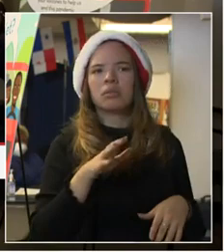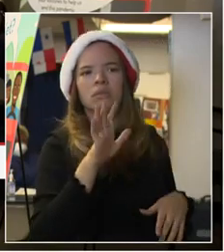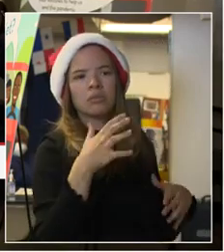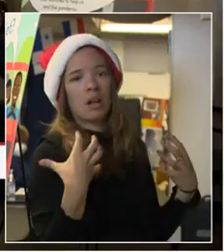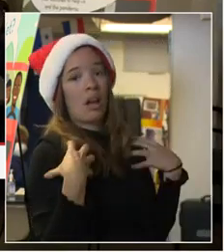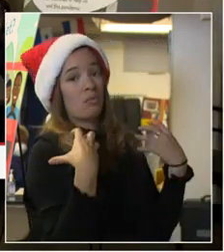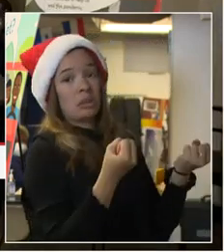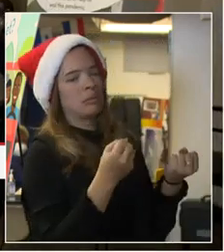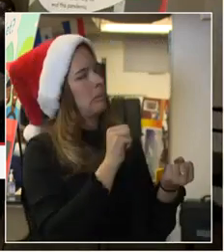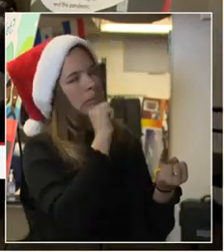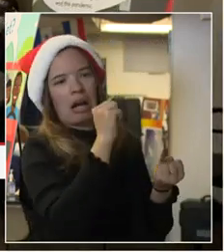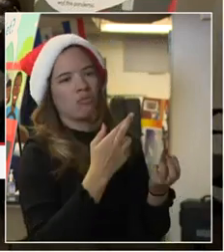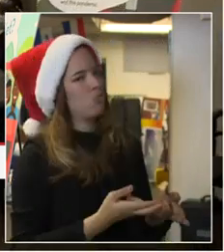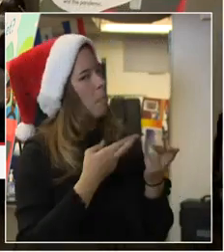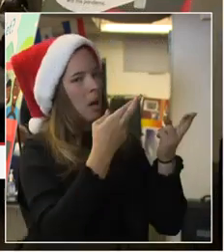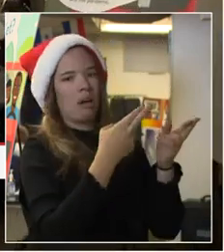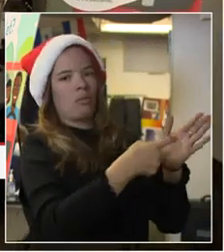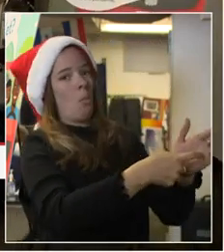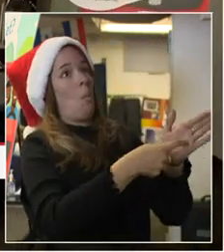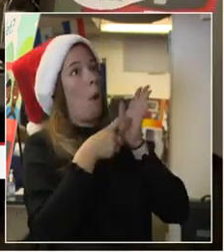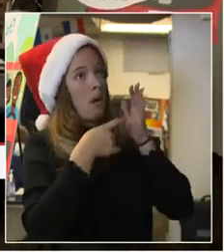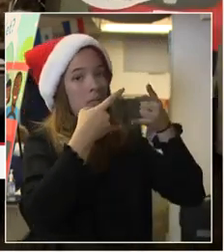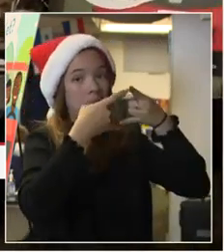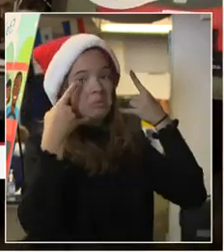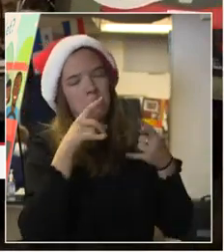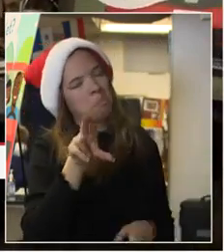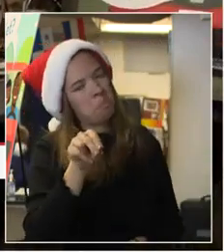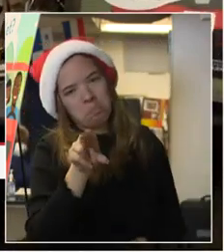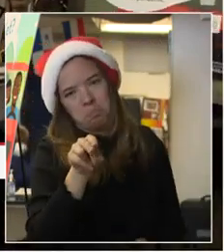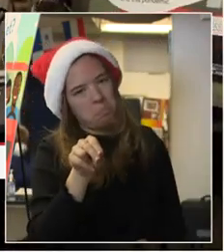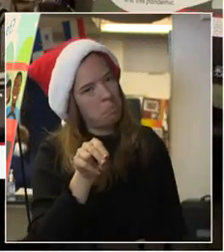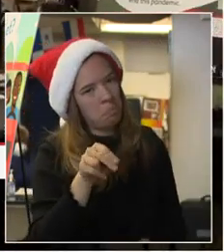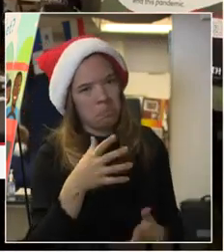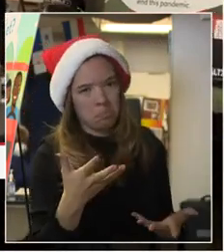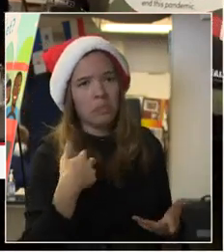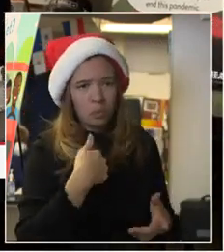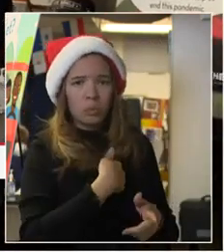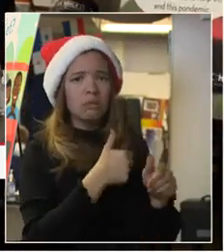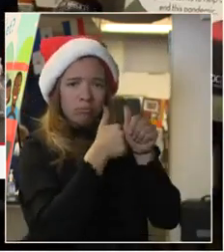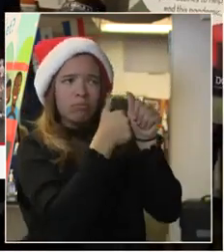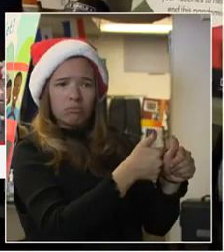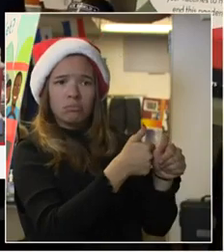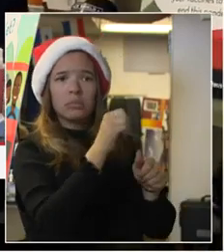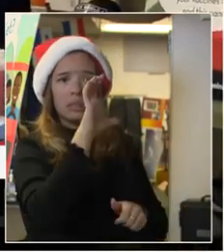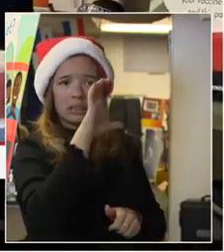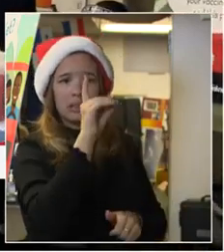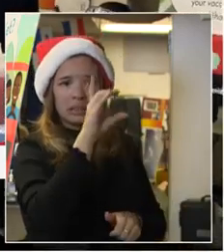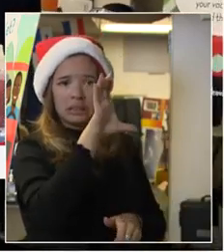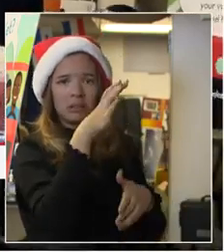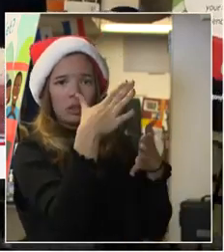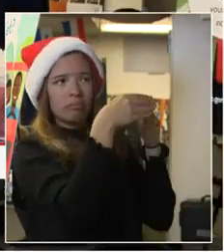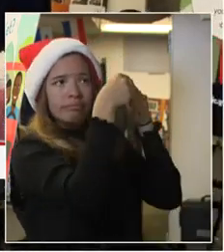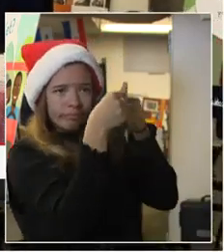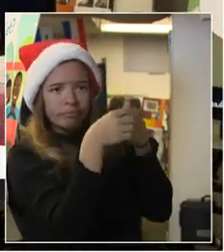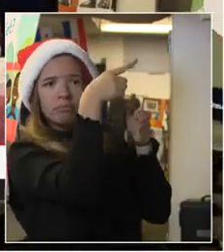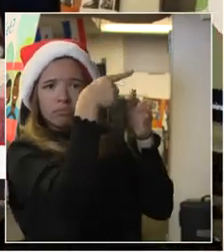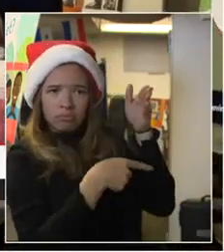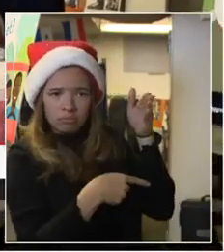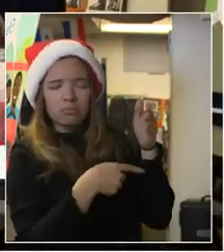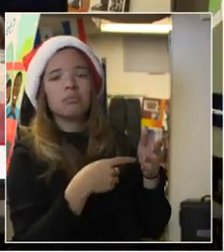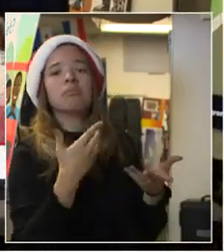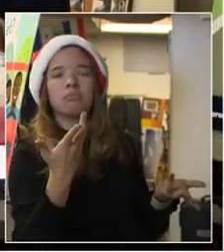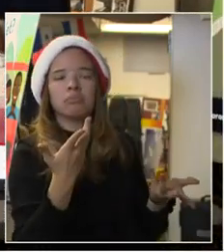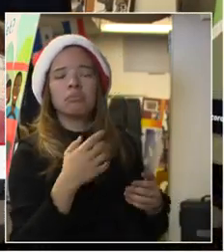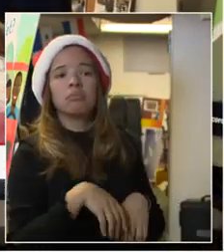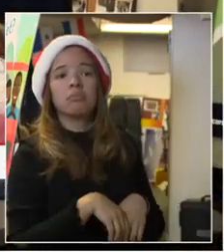to mandate mask wearing. We do follow the CDC guidance, and I believe that if you were to